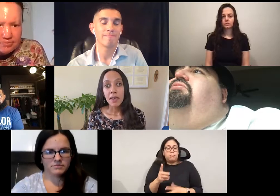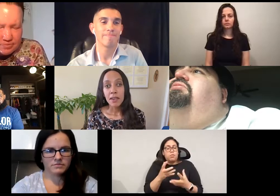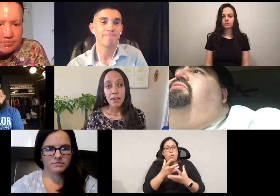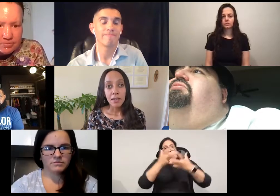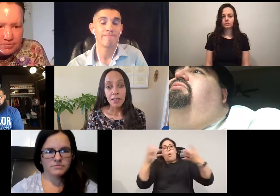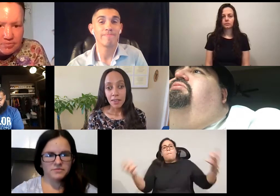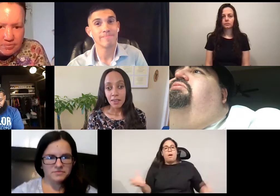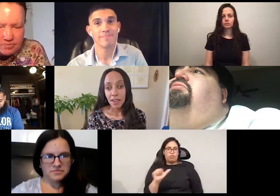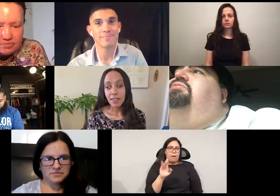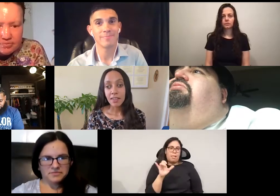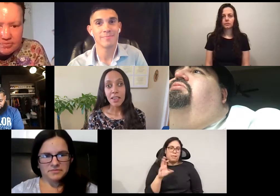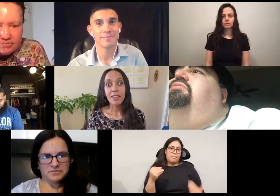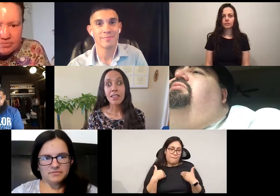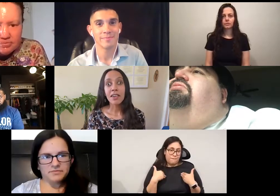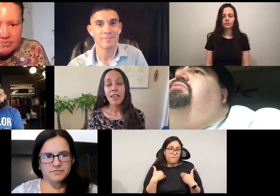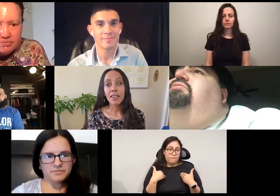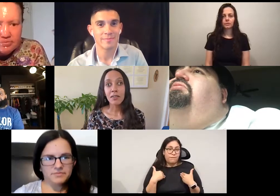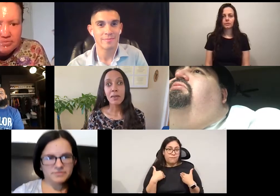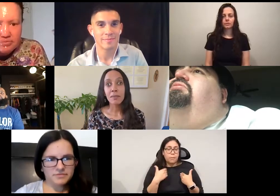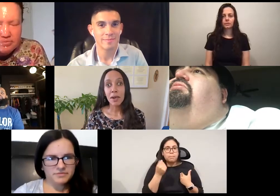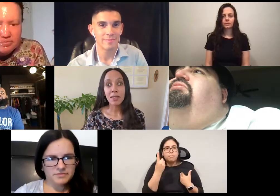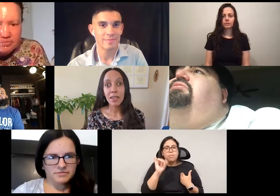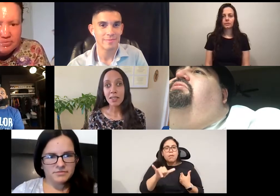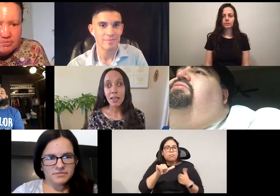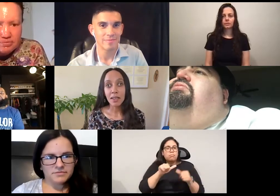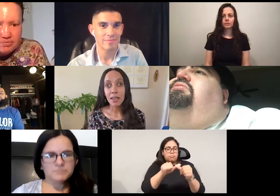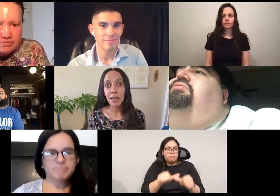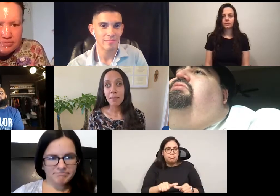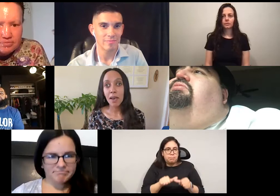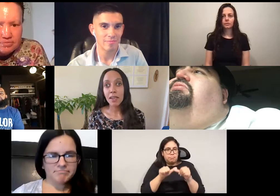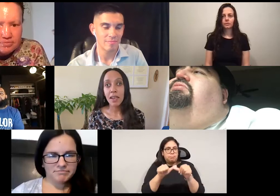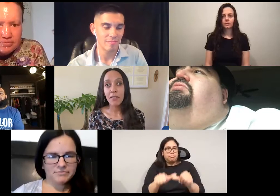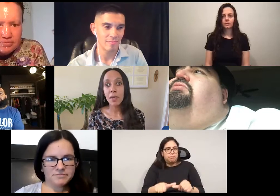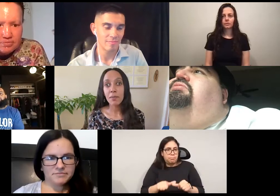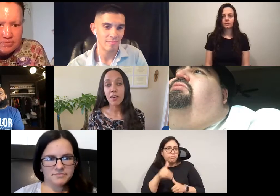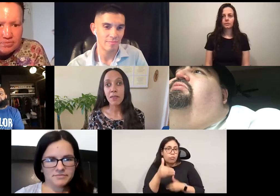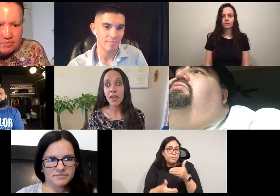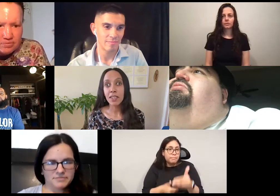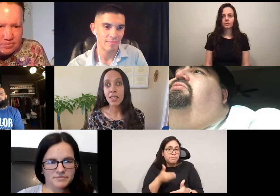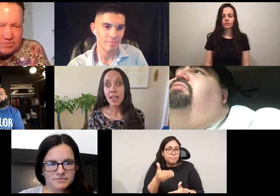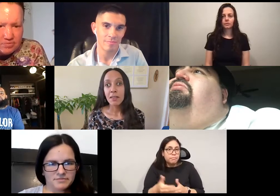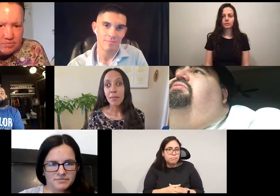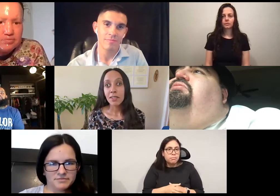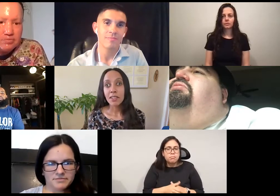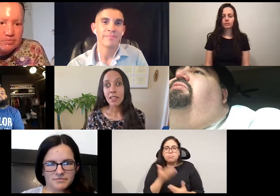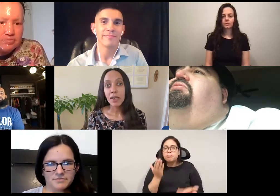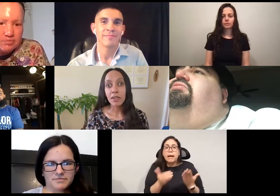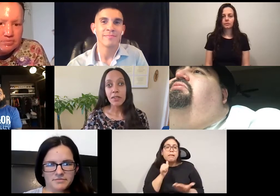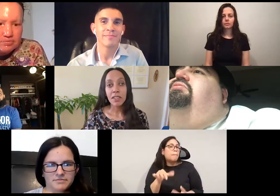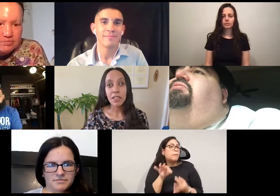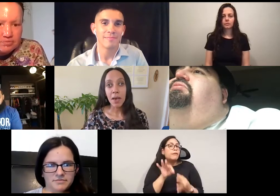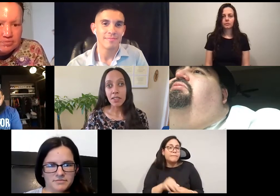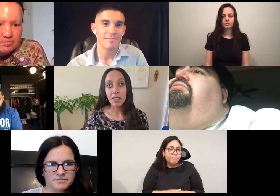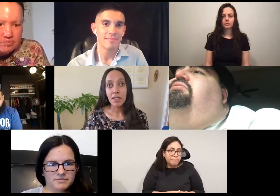But it's an ongoing process. It might never be perfect, but just as we